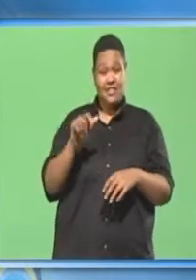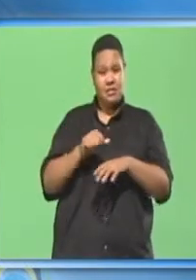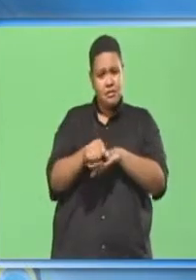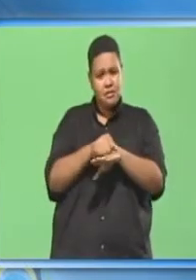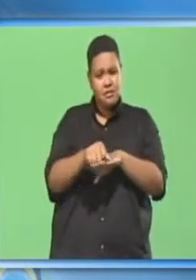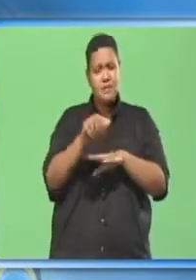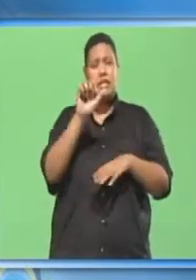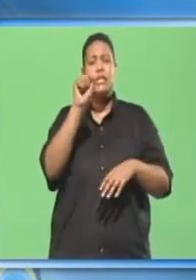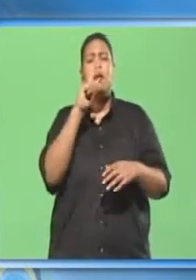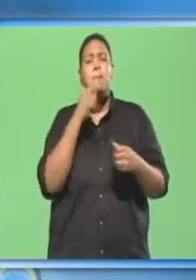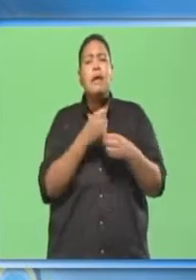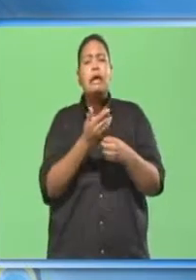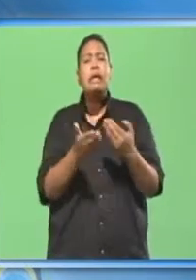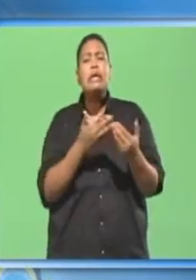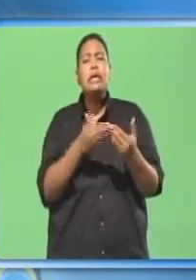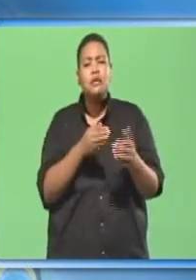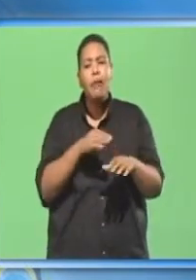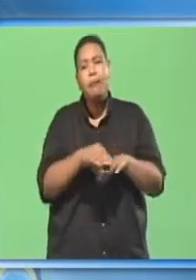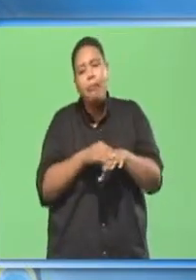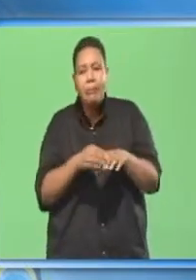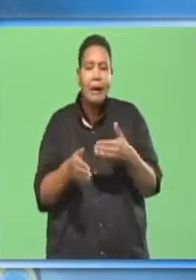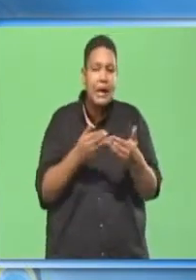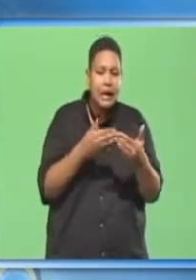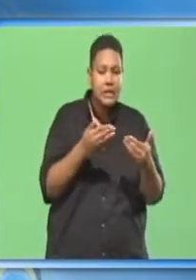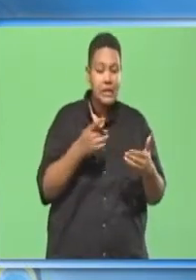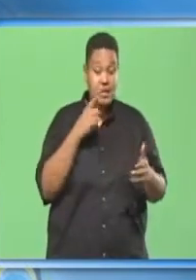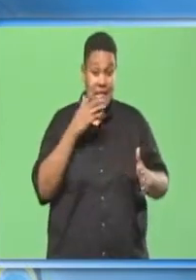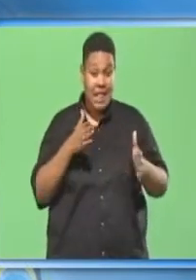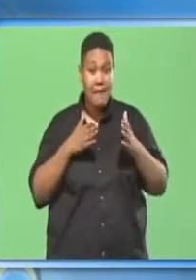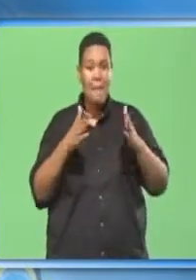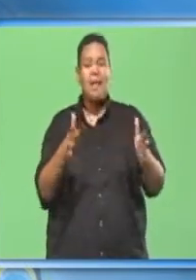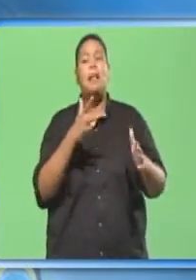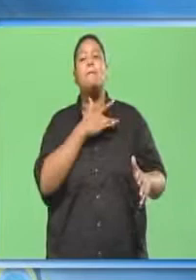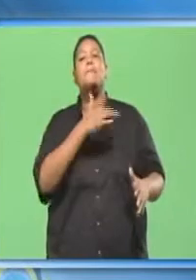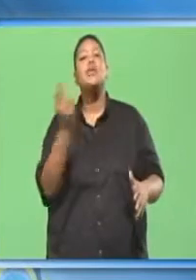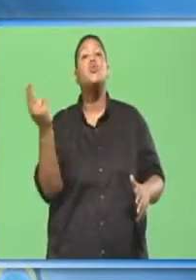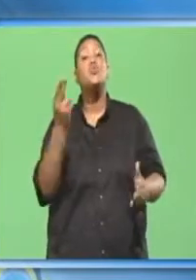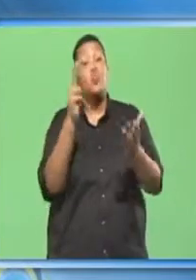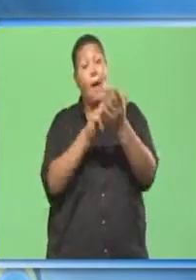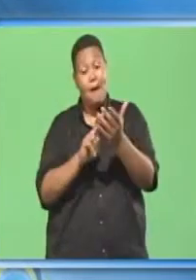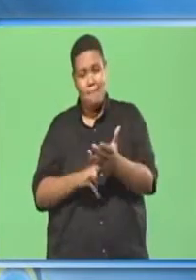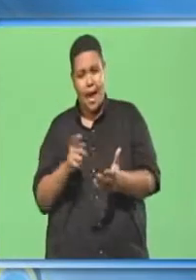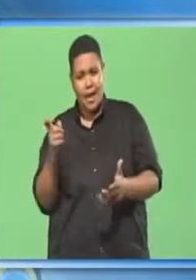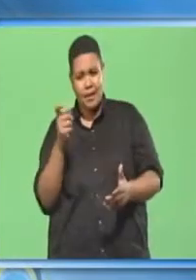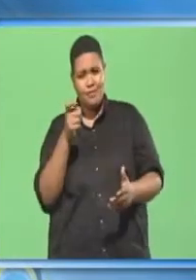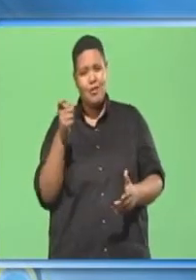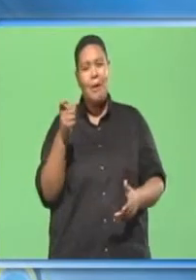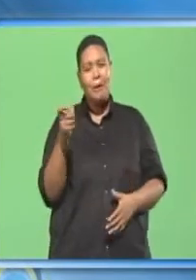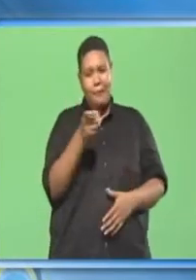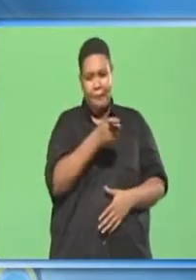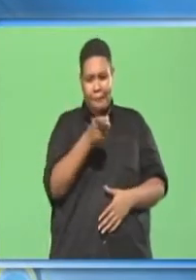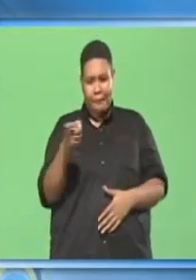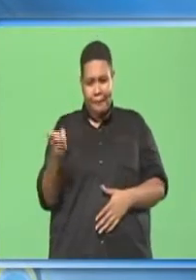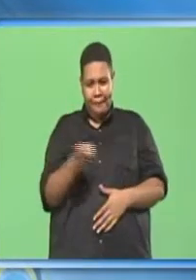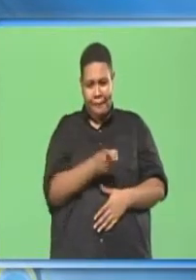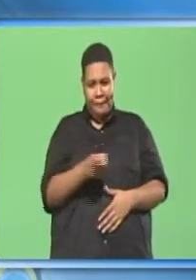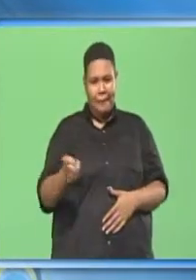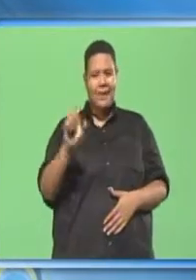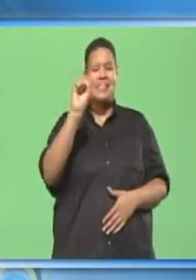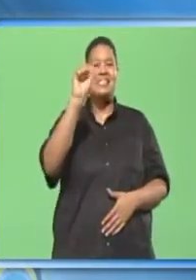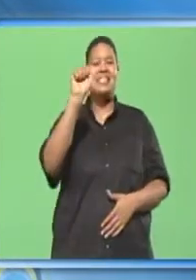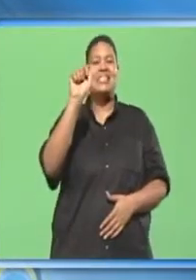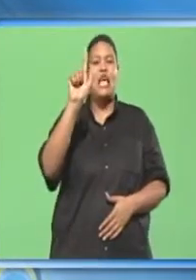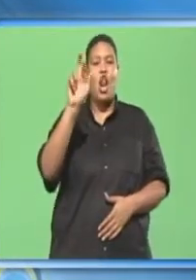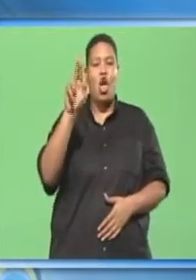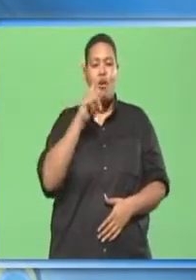coats much easier. The method generally used to apply sealer is spraying. Use